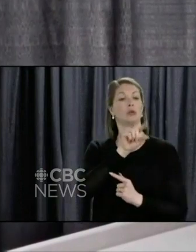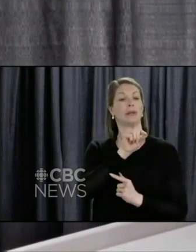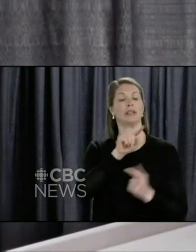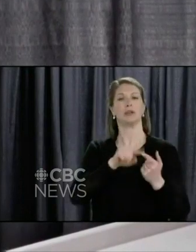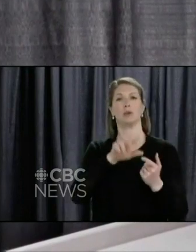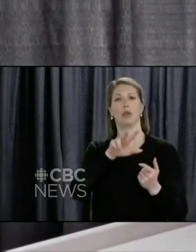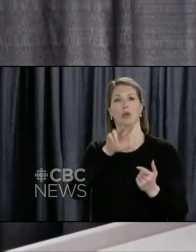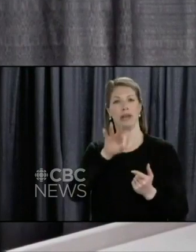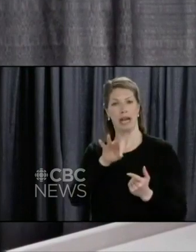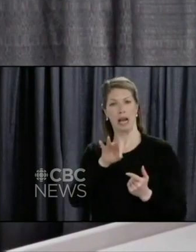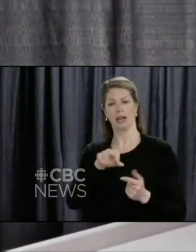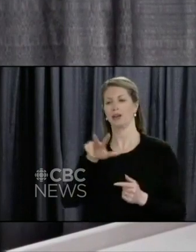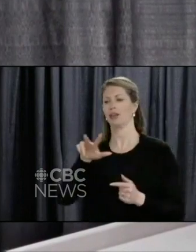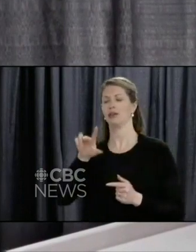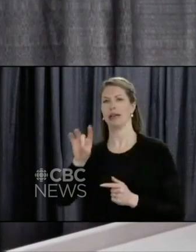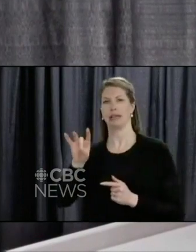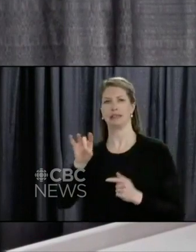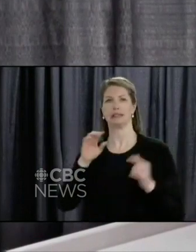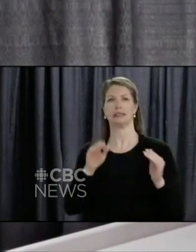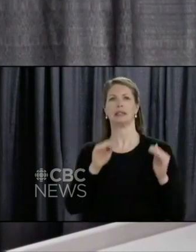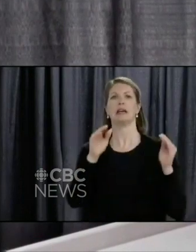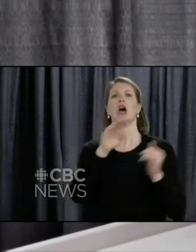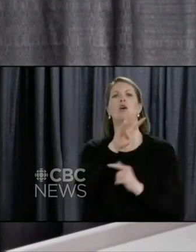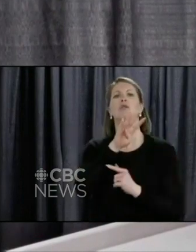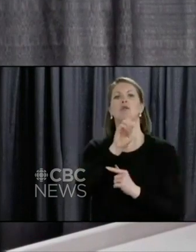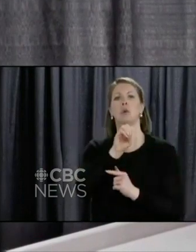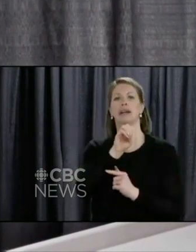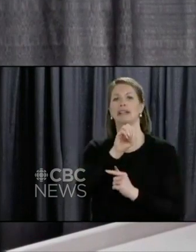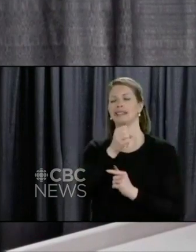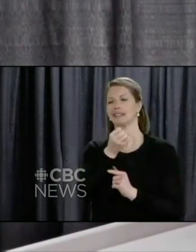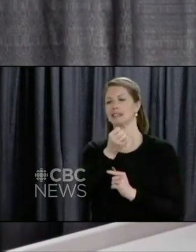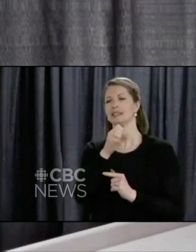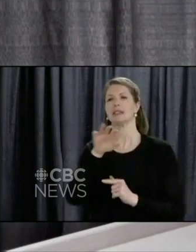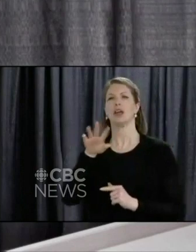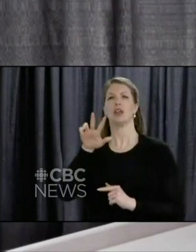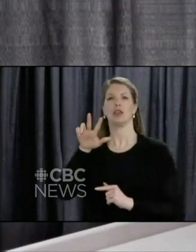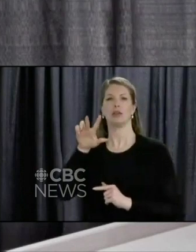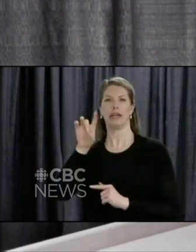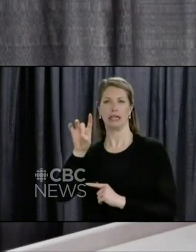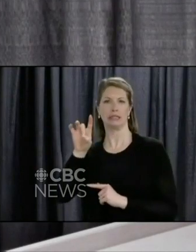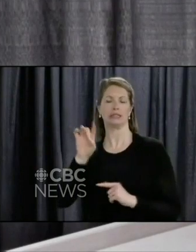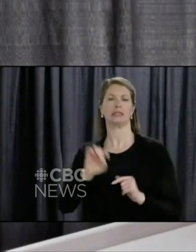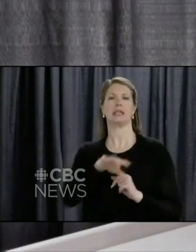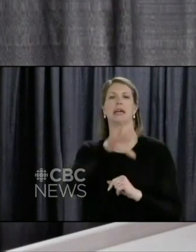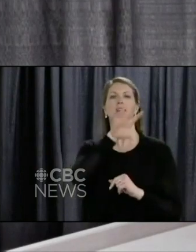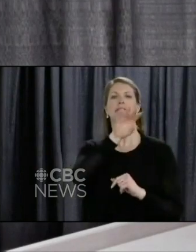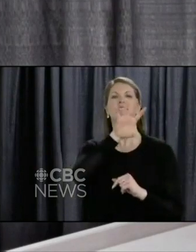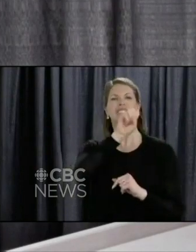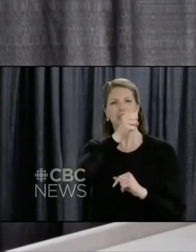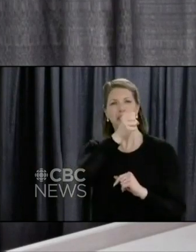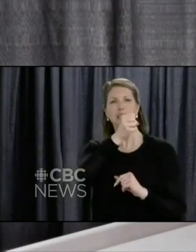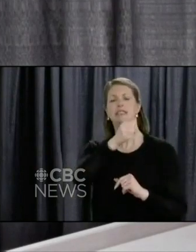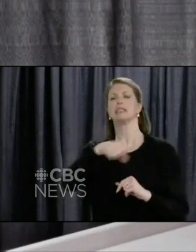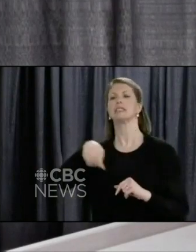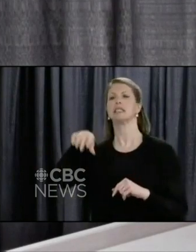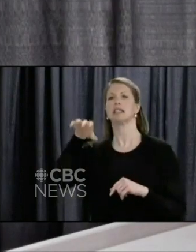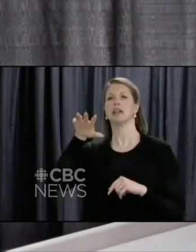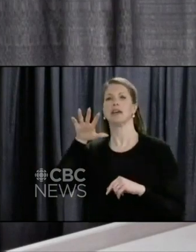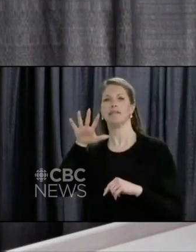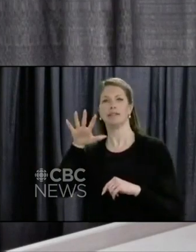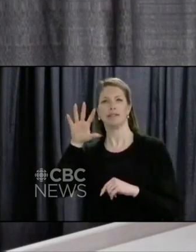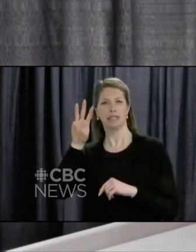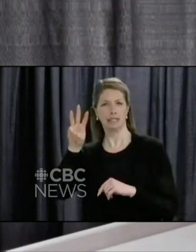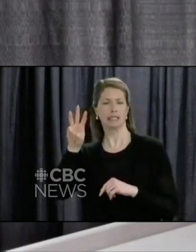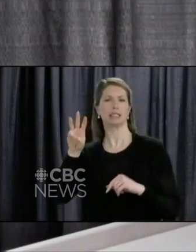and 39, 38 between 40 and 49, 56 between 50 and 59, 57